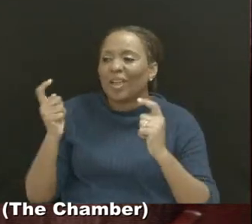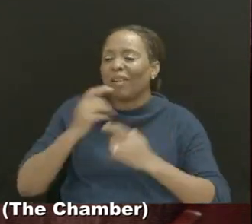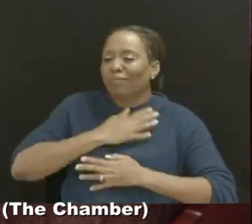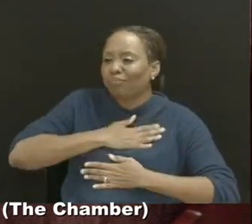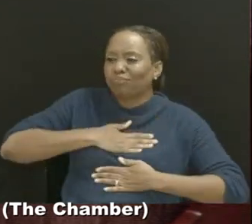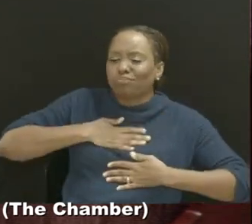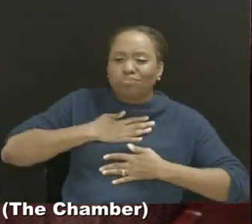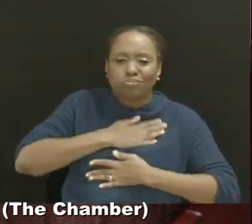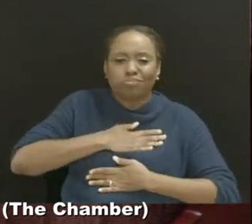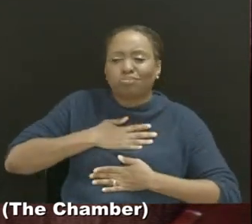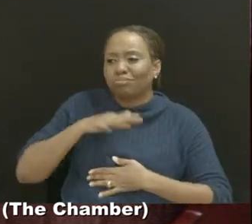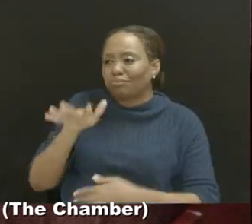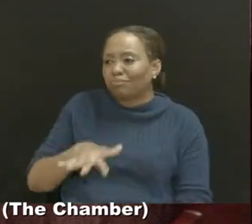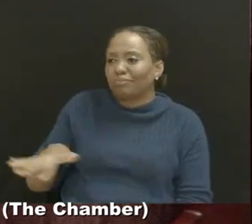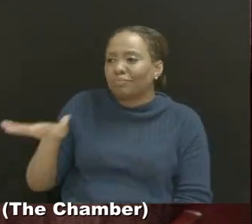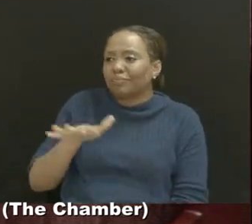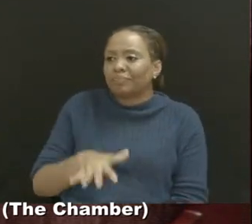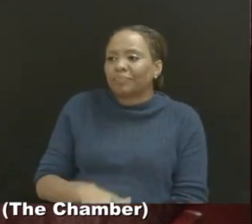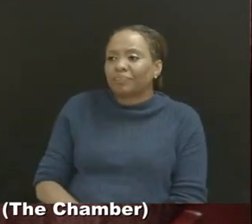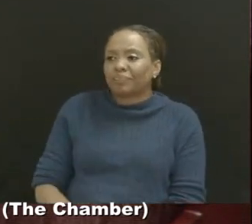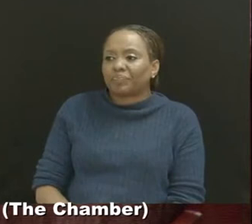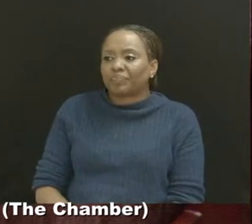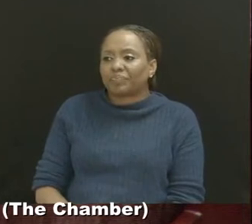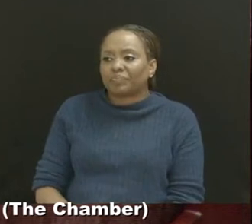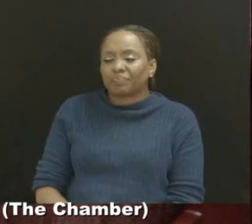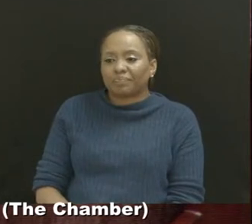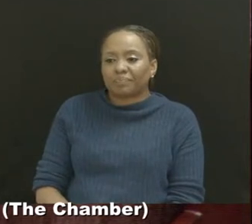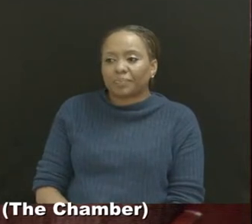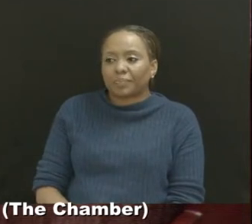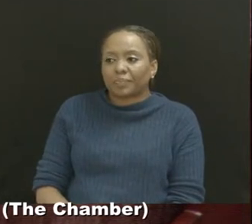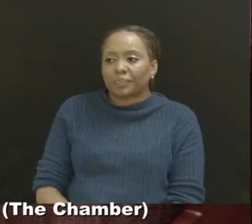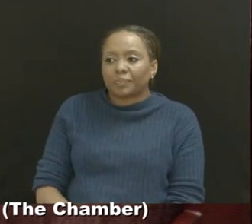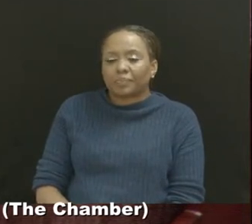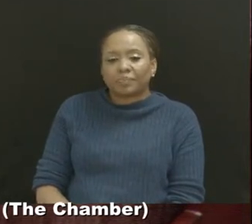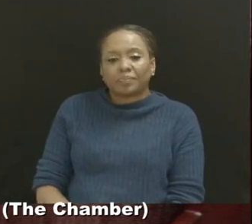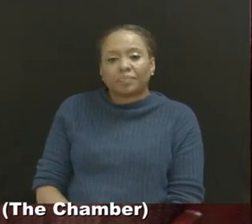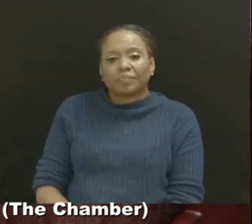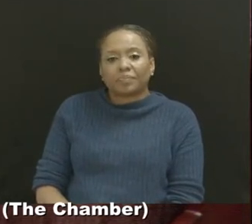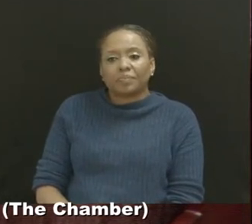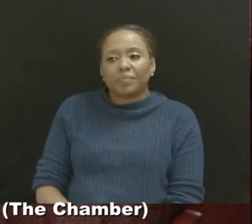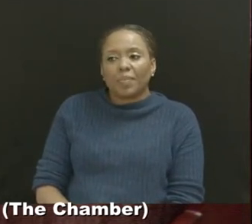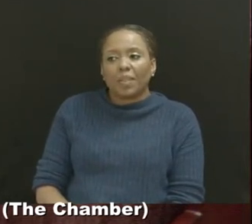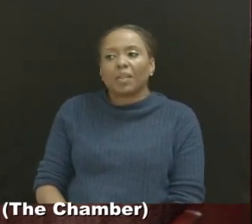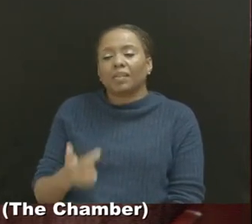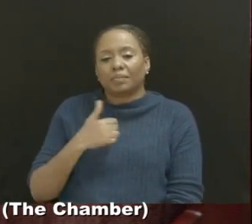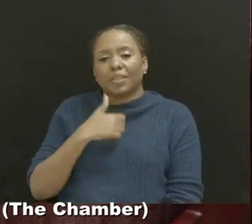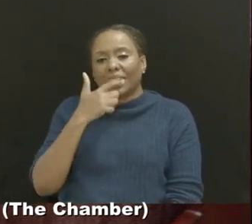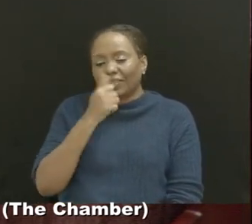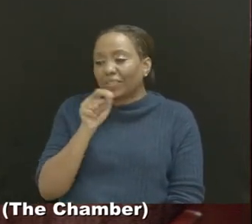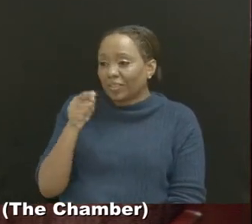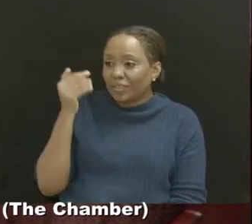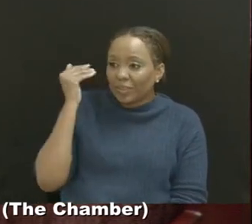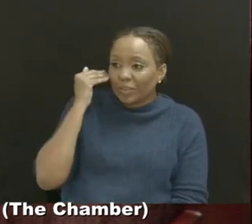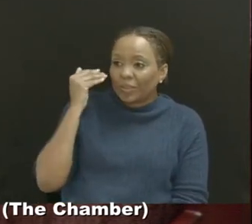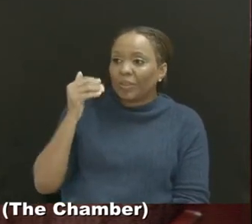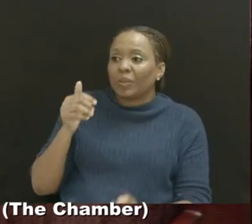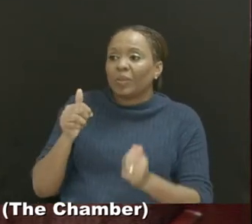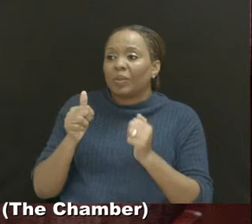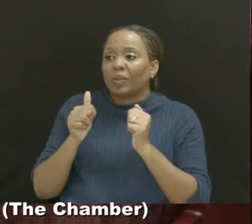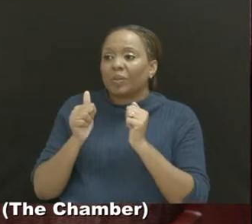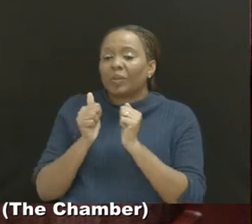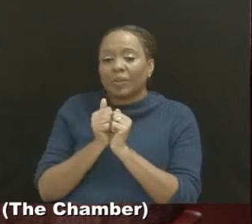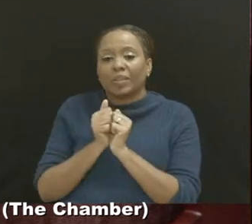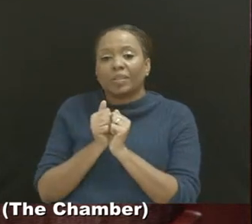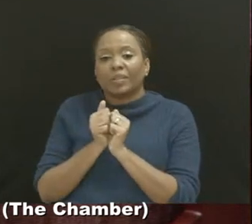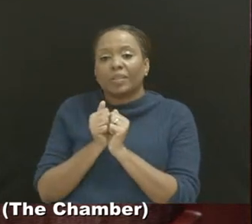done in that wonderful space. I have a particular interest, as you would know, ma'am, with the Heart of Barbados